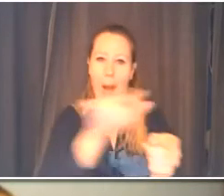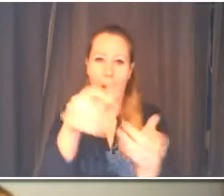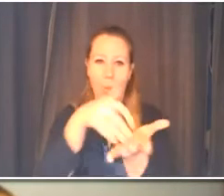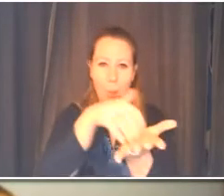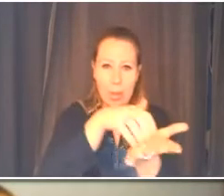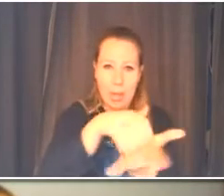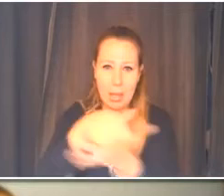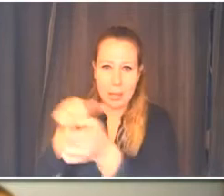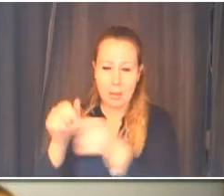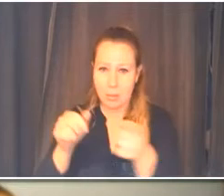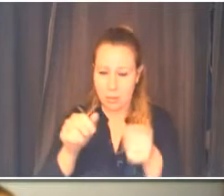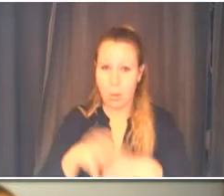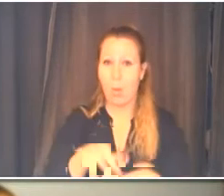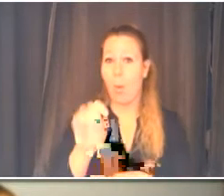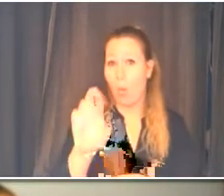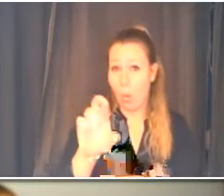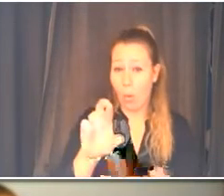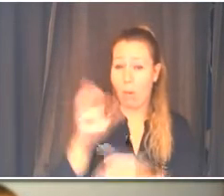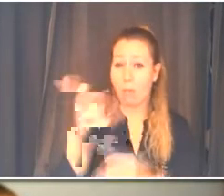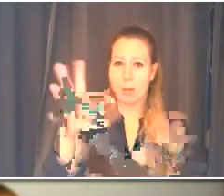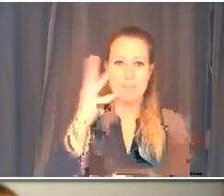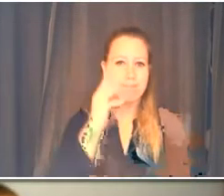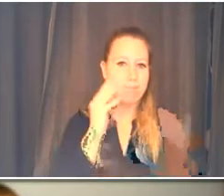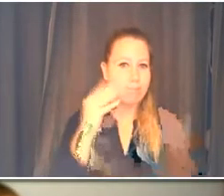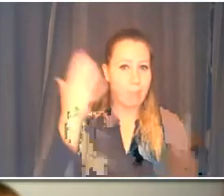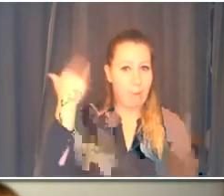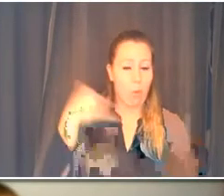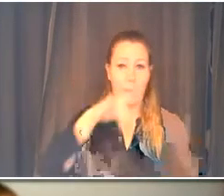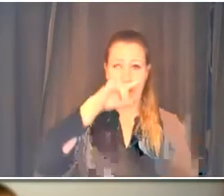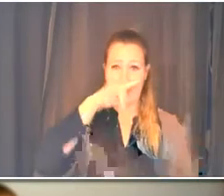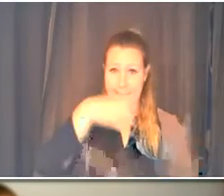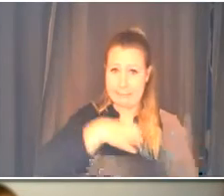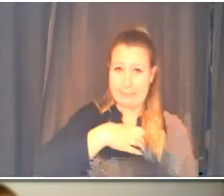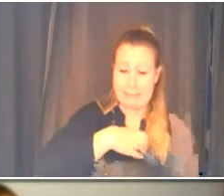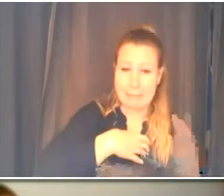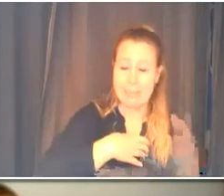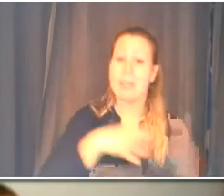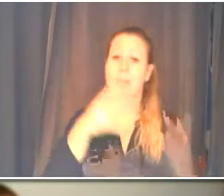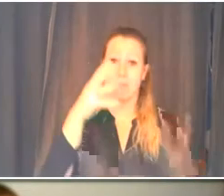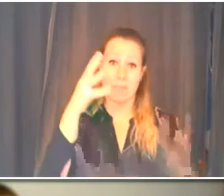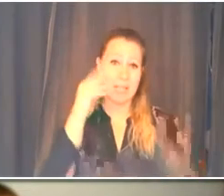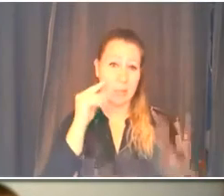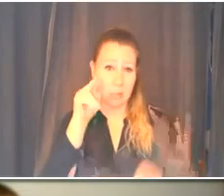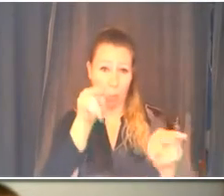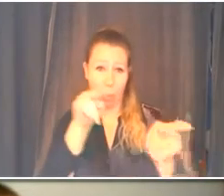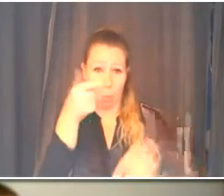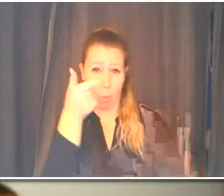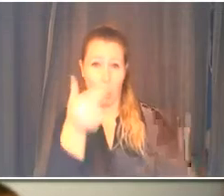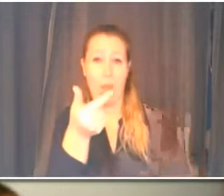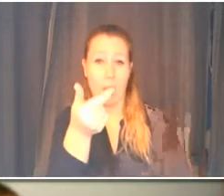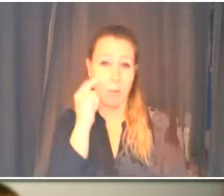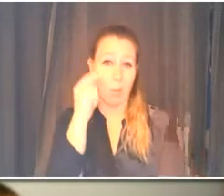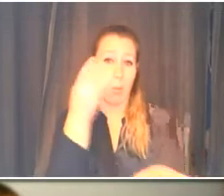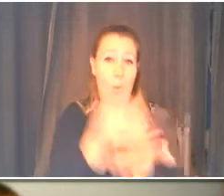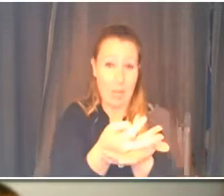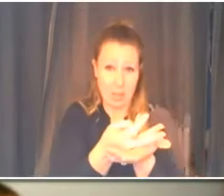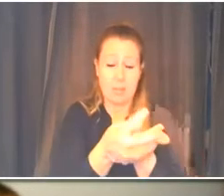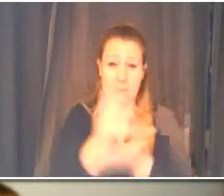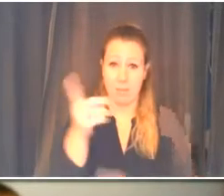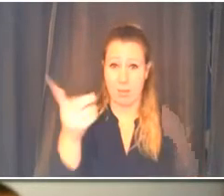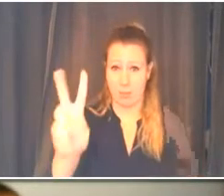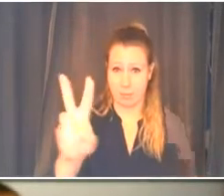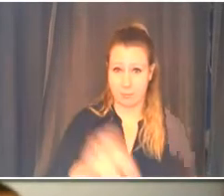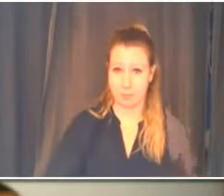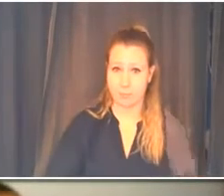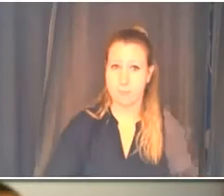best possible understanding of what they are seeing and hearing as well oftentimes people who are unwilling to speak with the police will conf find